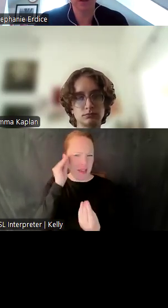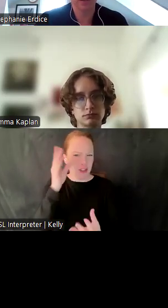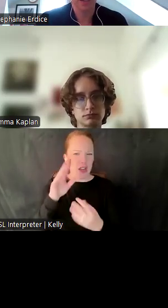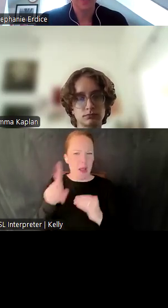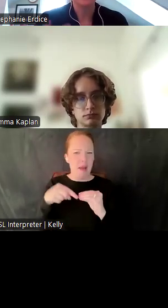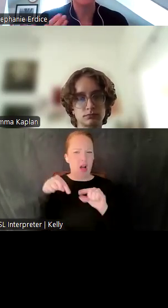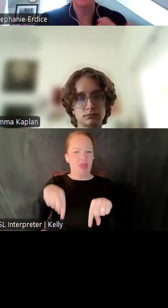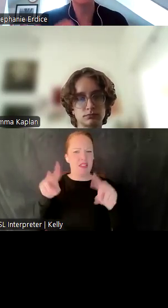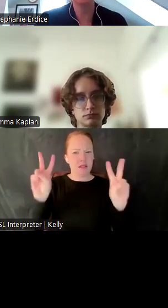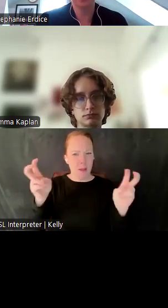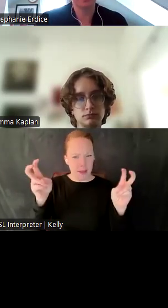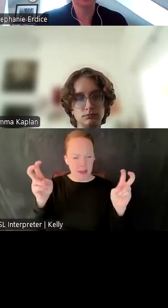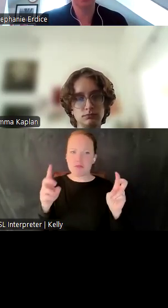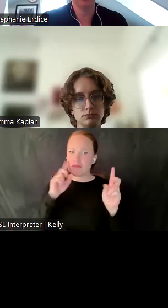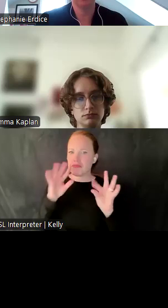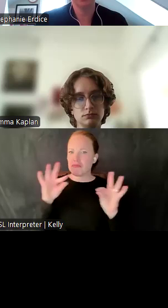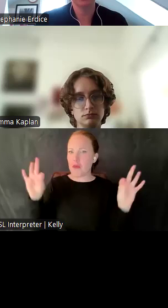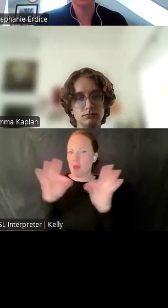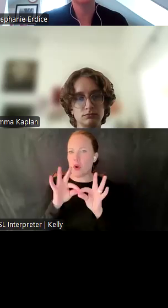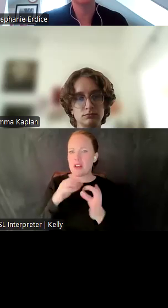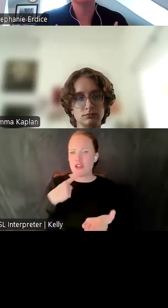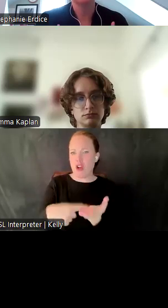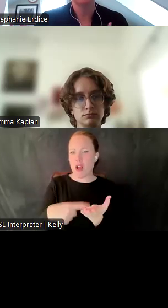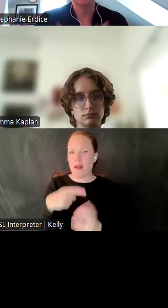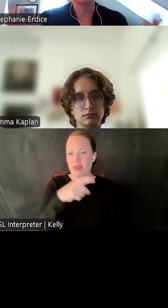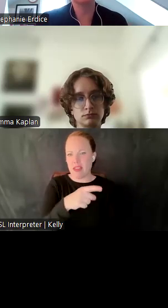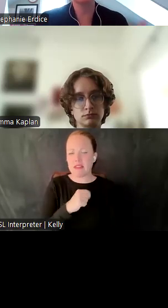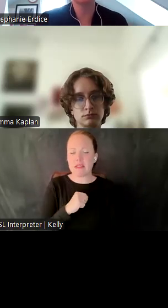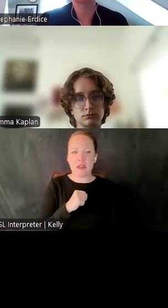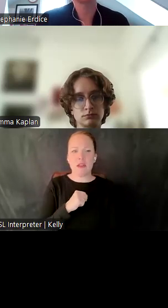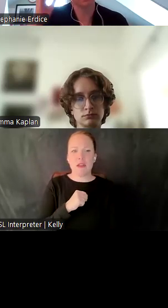was important to end with this part of our presentation,